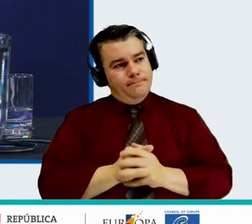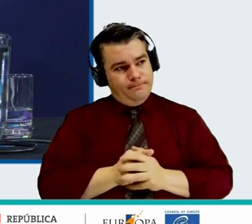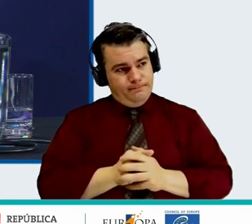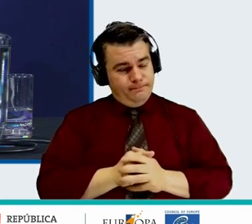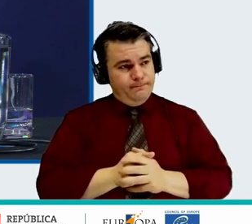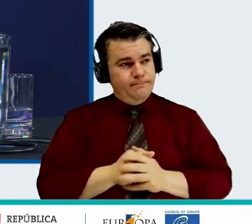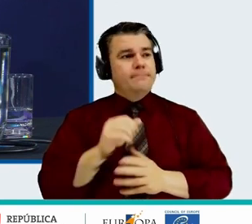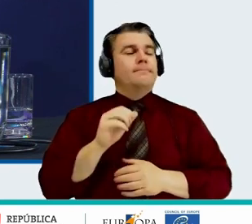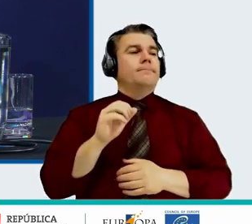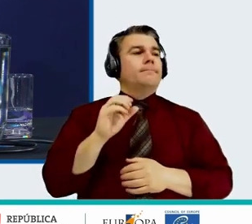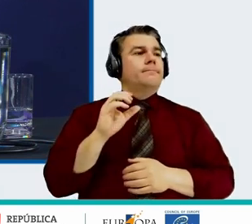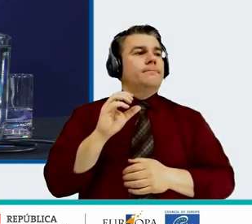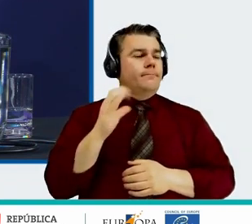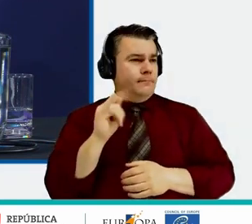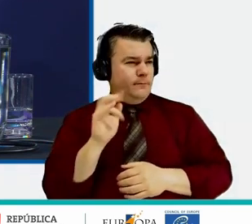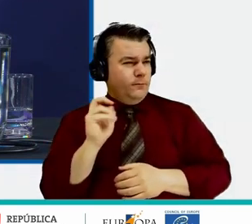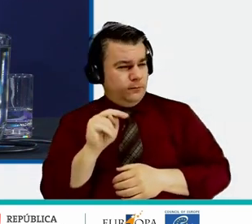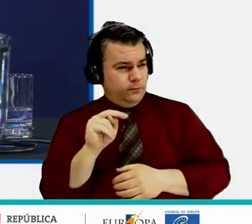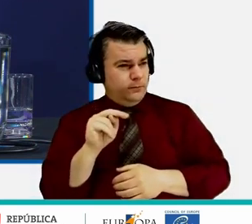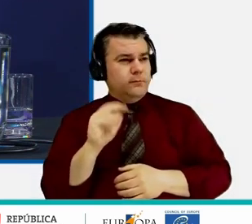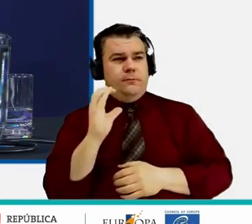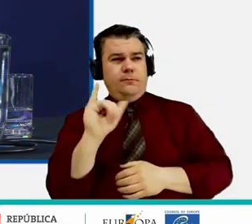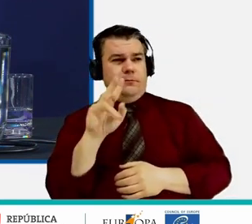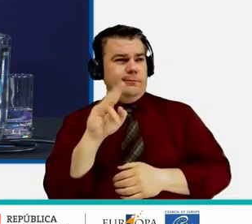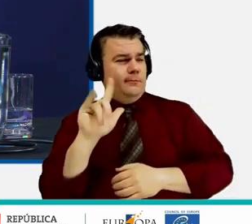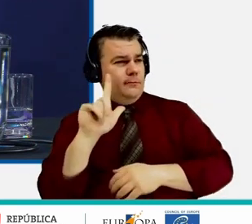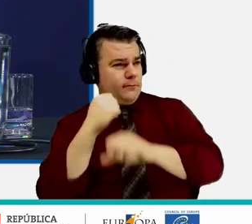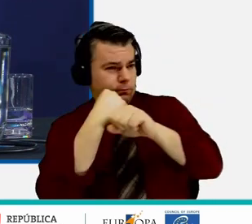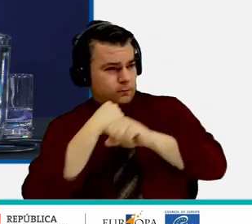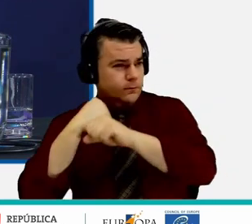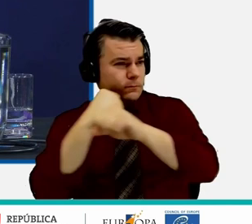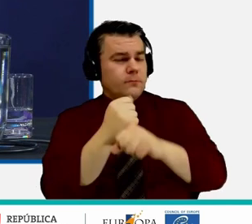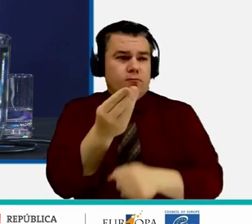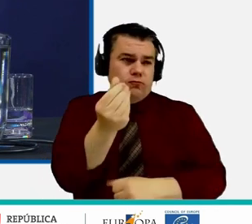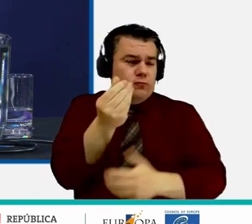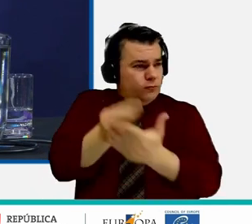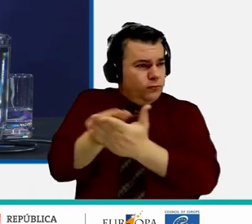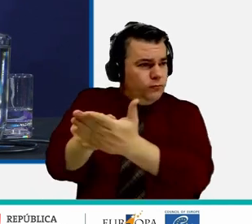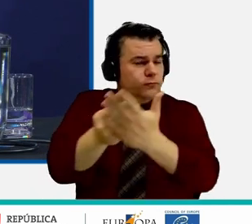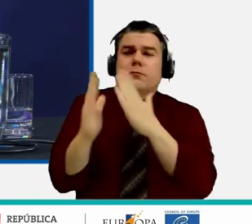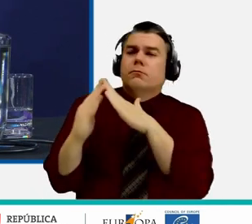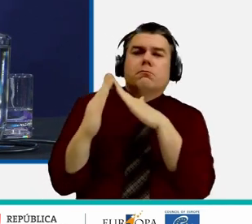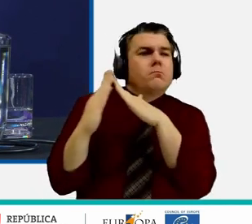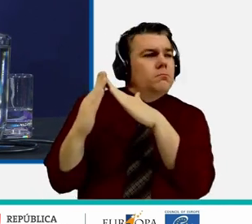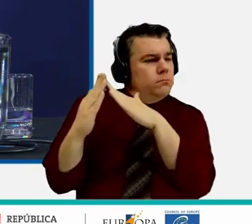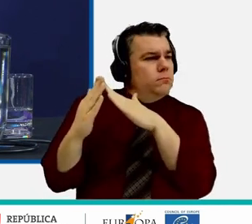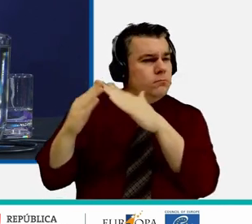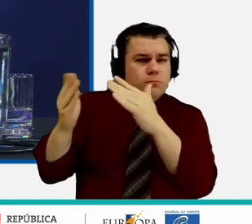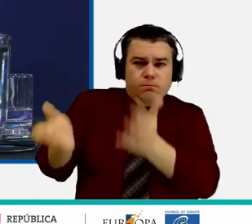Cantonal Civil Protection Administration regularly co-finance municipal projects in the field of protection and